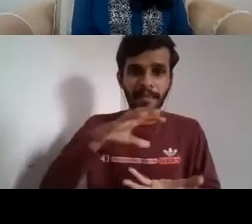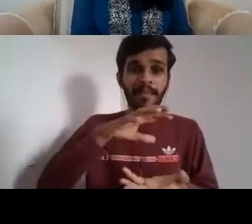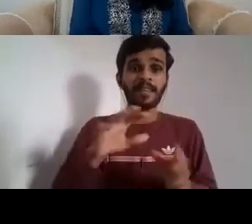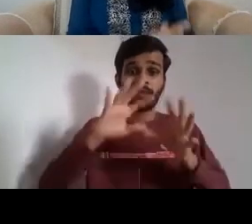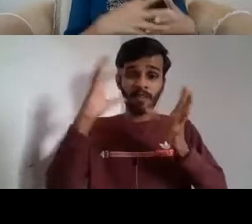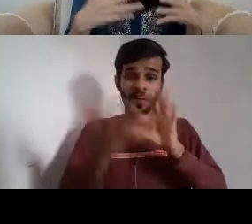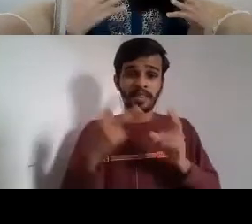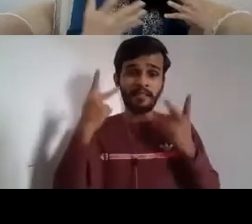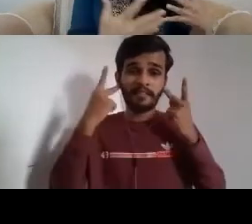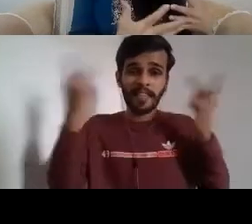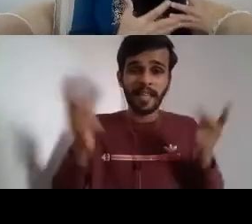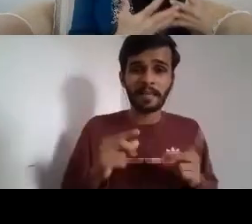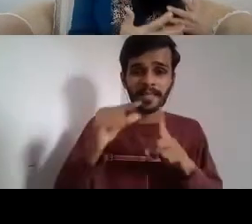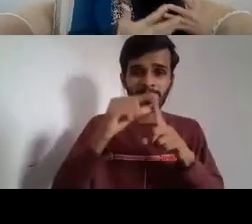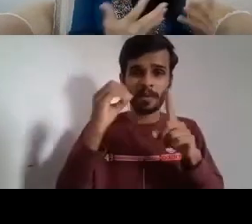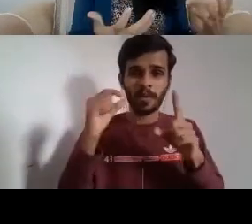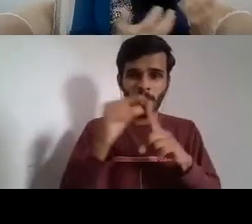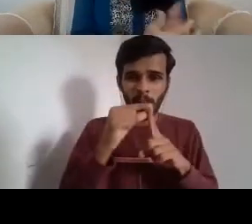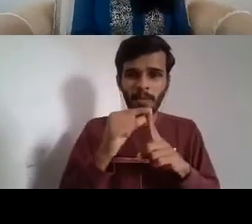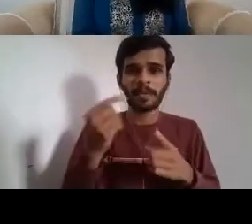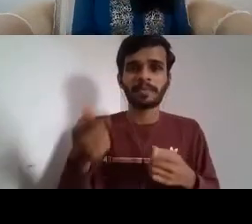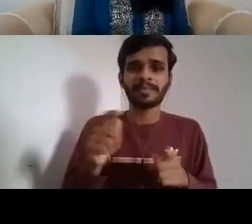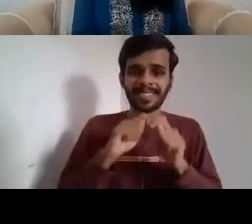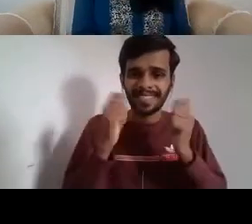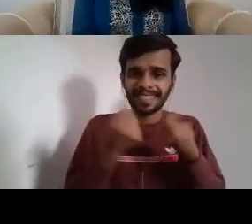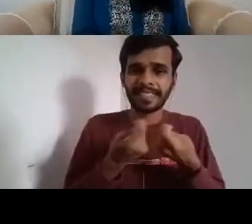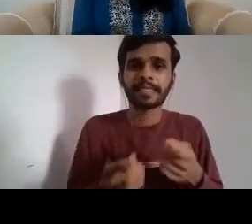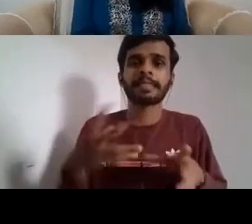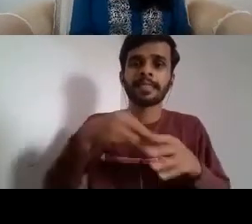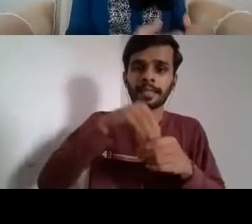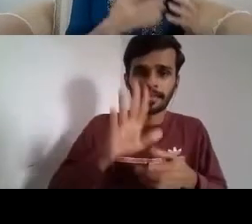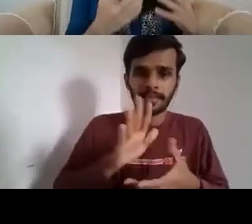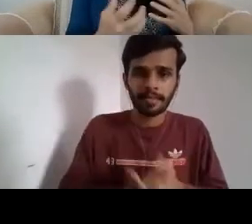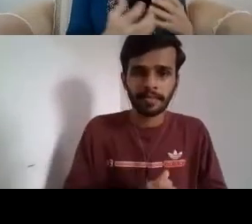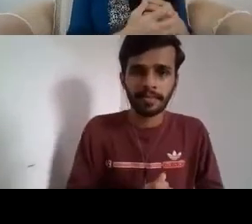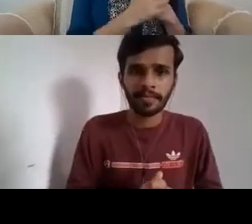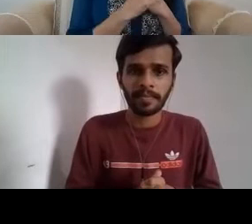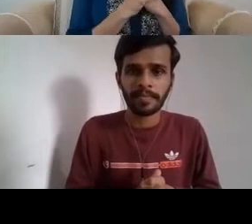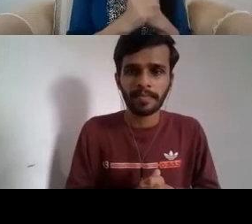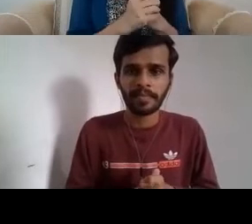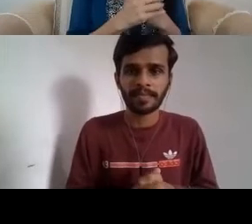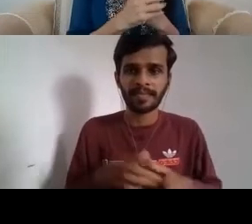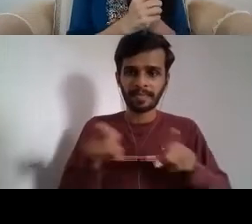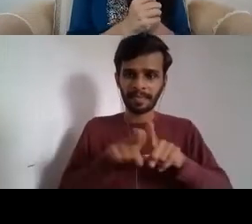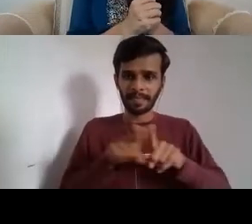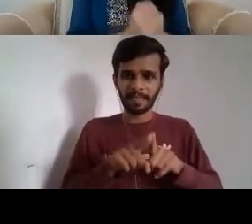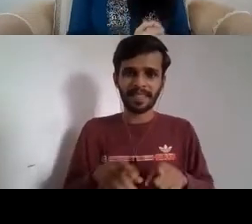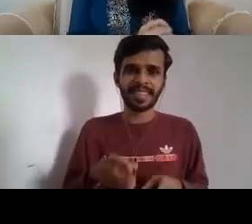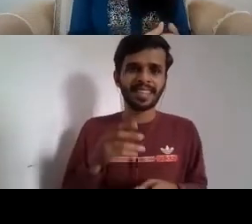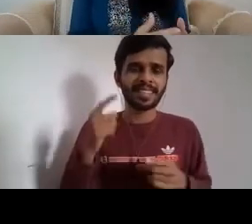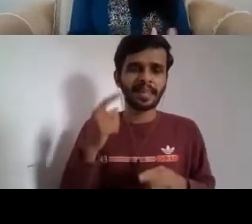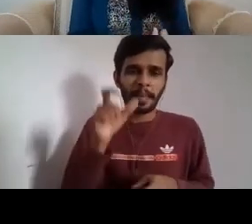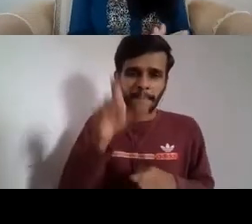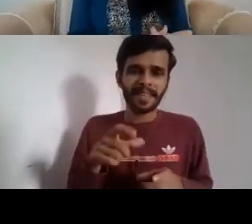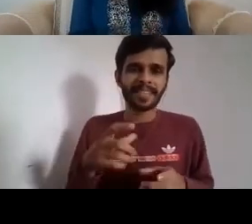time, was gravitating towards the spiritual aspect of Indian music. Fascinated by the sounds of sitar, George